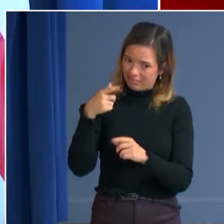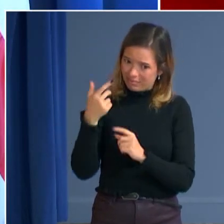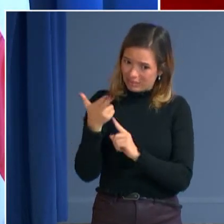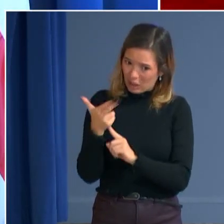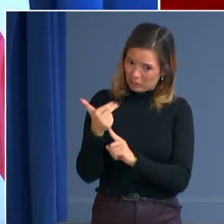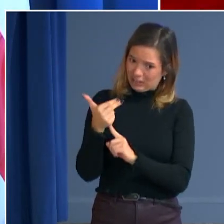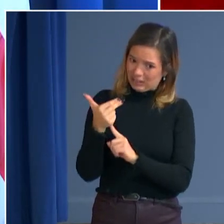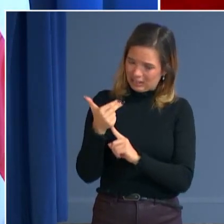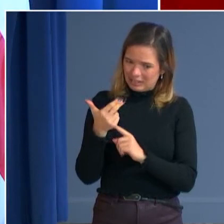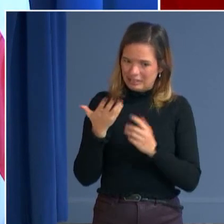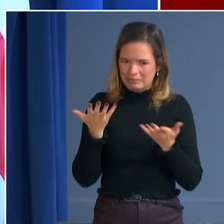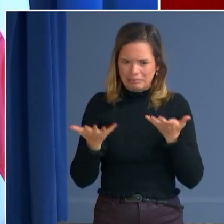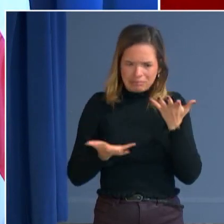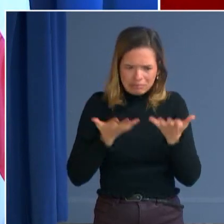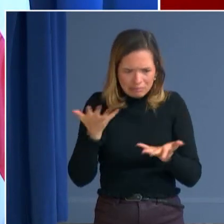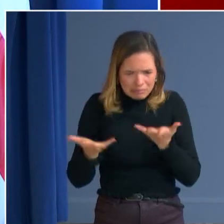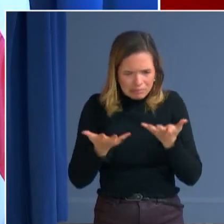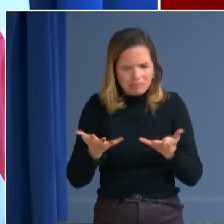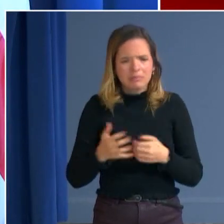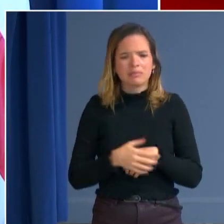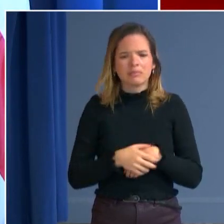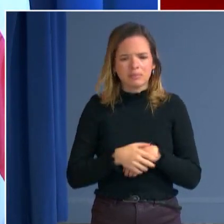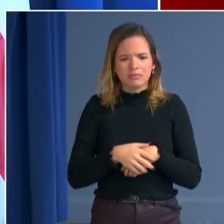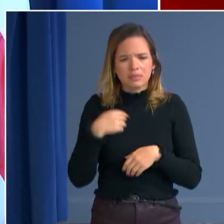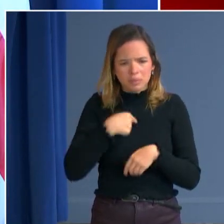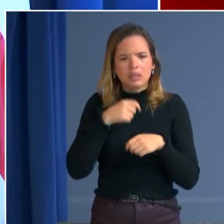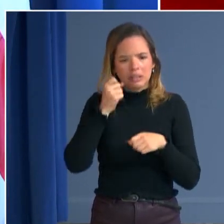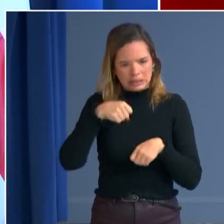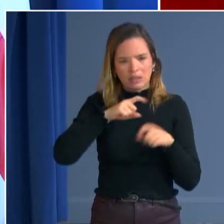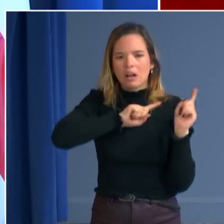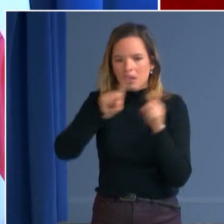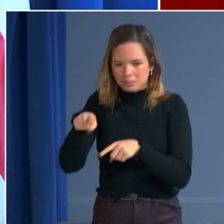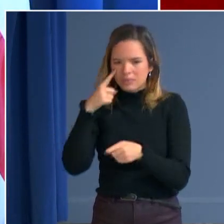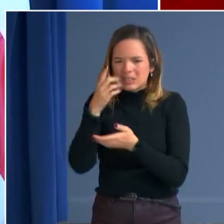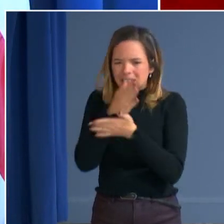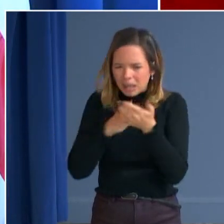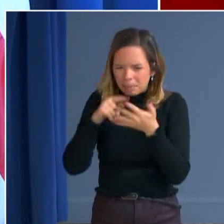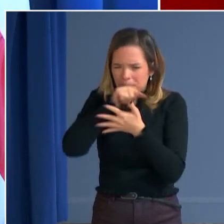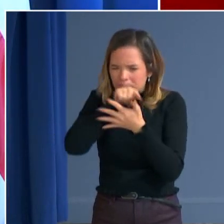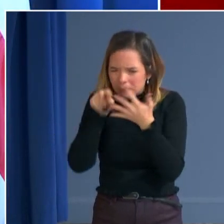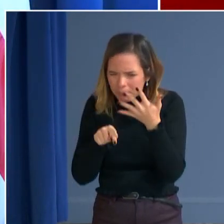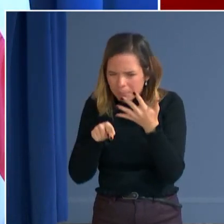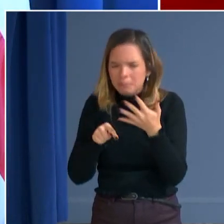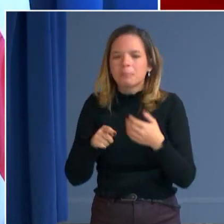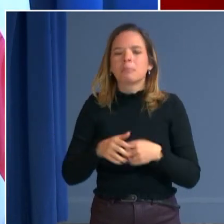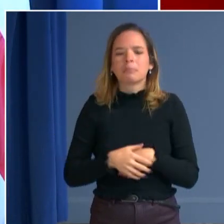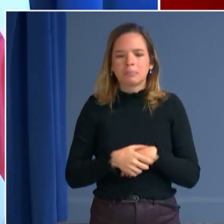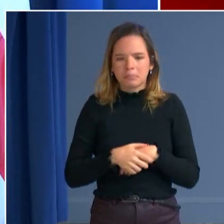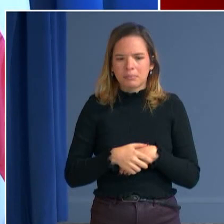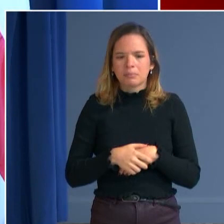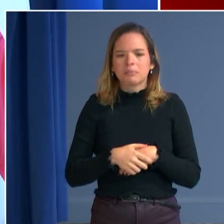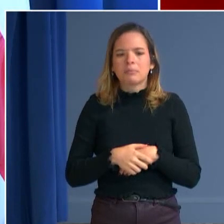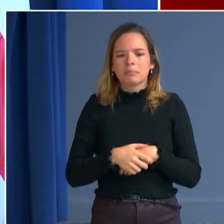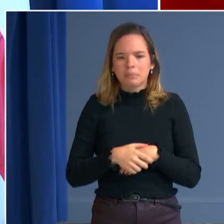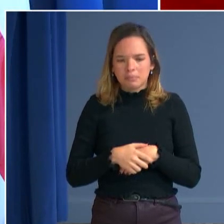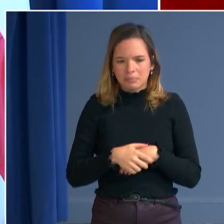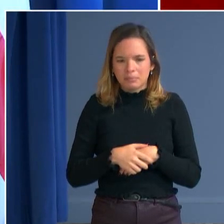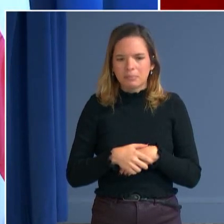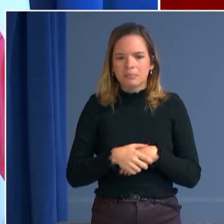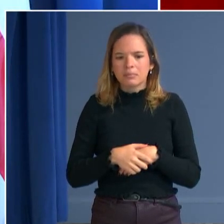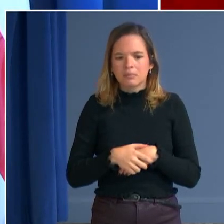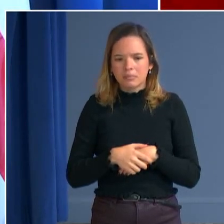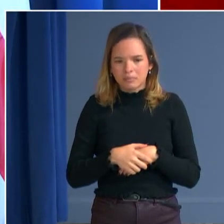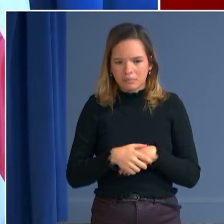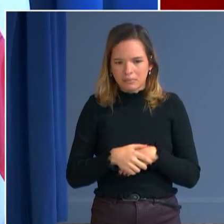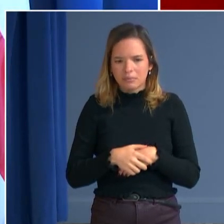know, disorderly and the like. But again, that's just kind of taking a snapshot in time from July to now to